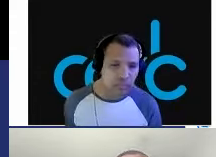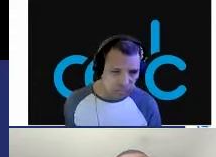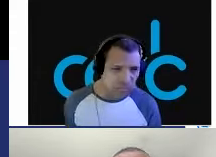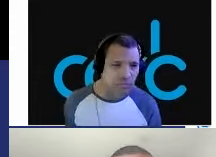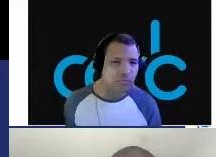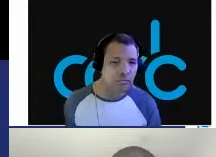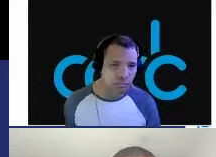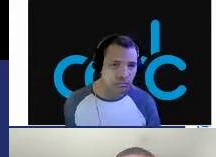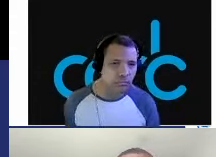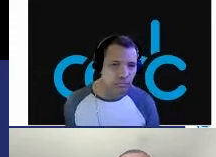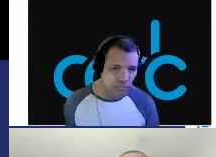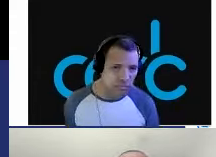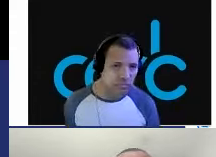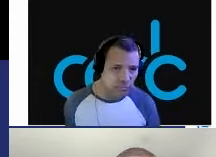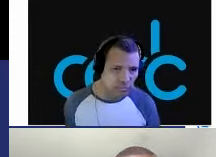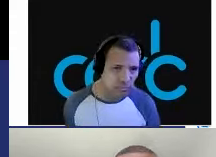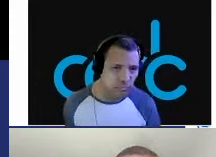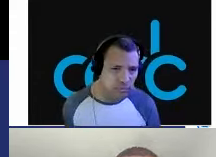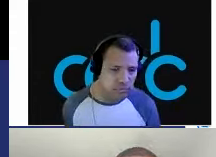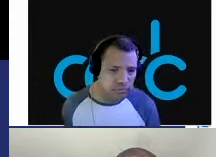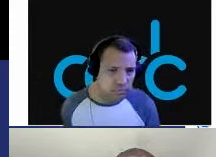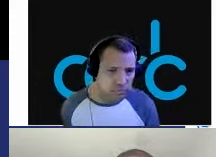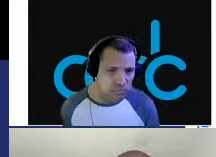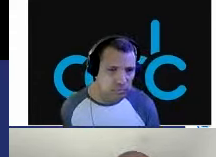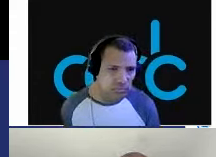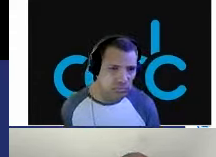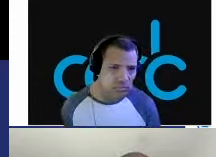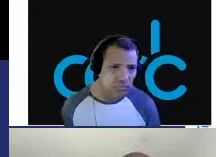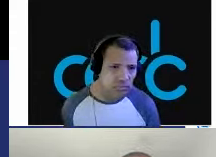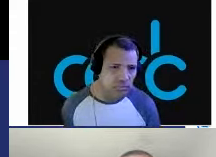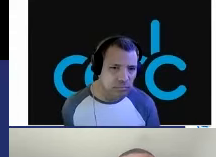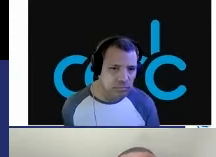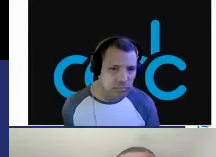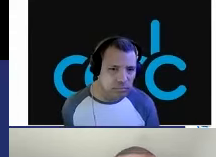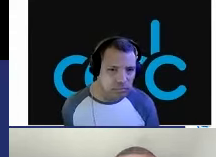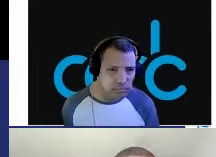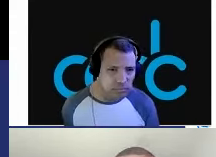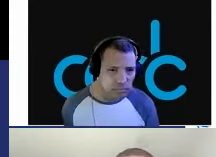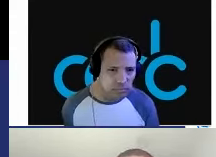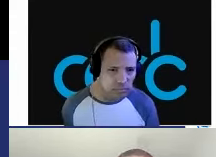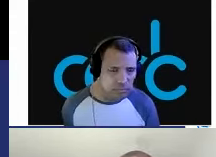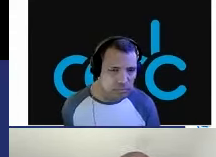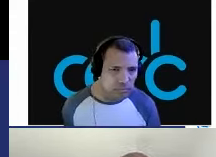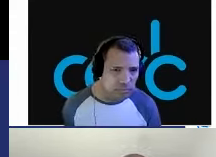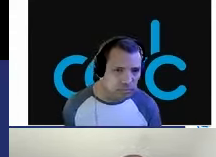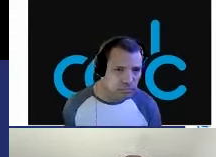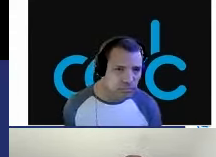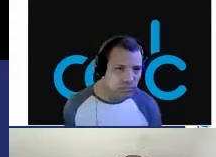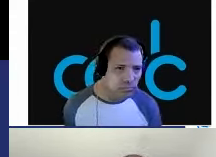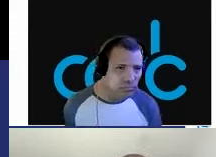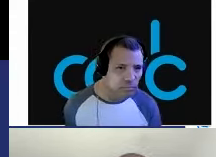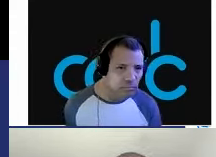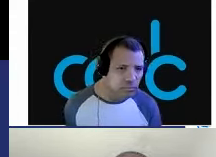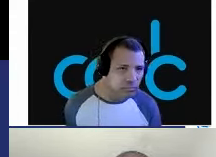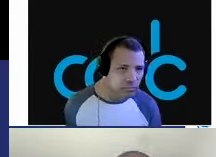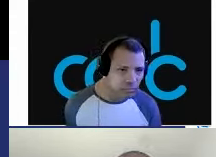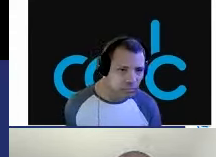translations and transcreations and interpretation services that are speaking to the language of their heart, and making sure that all